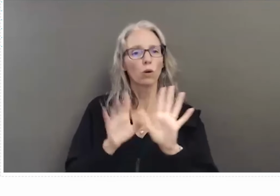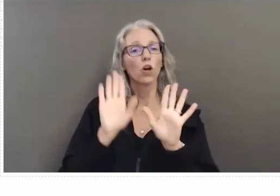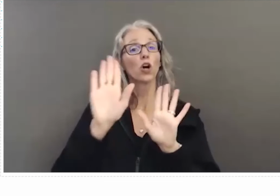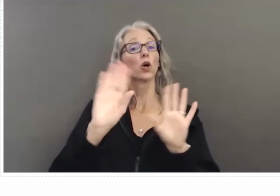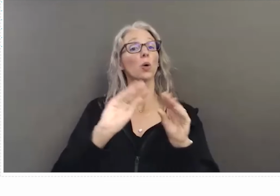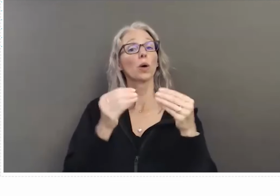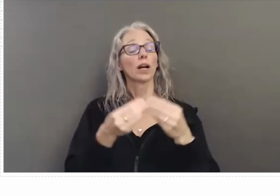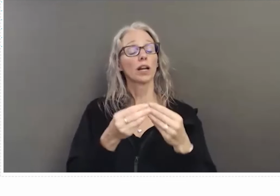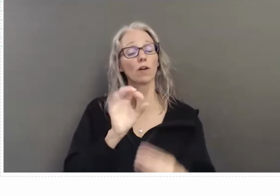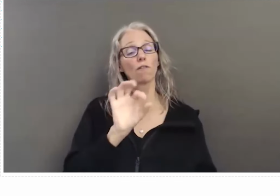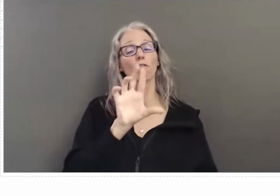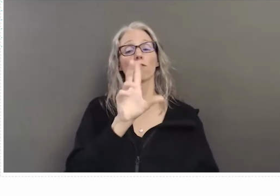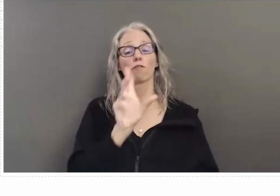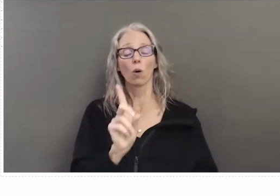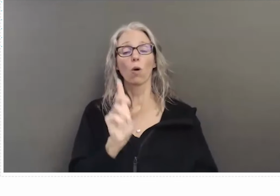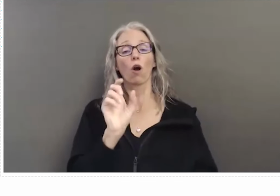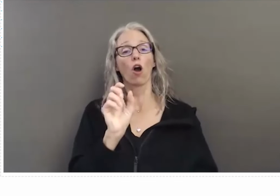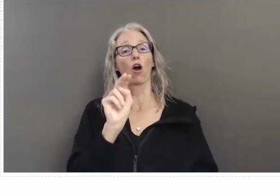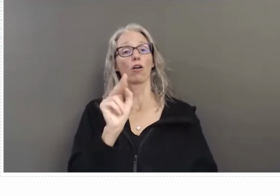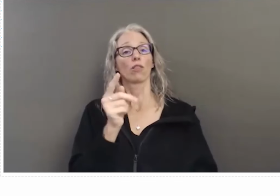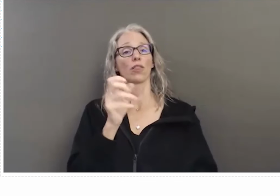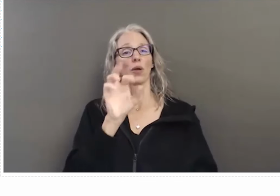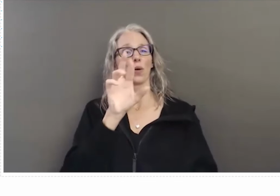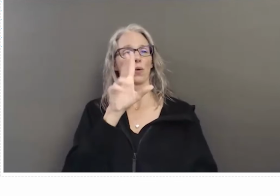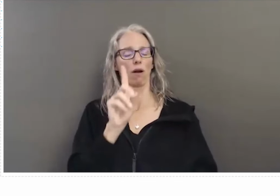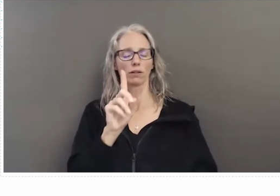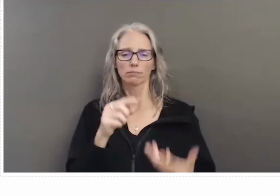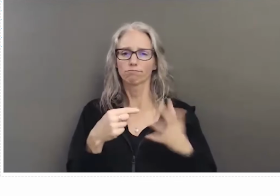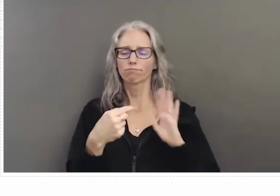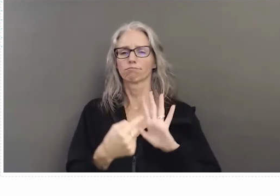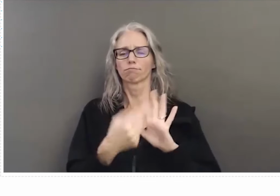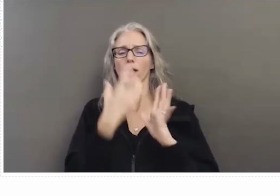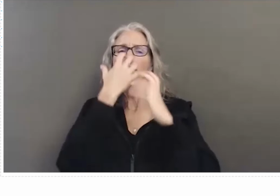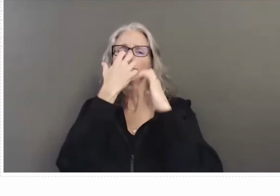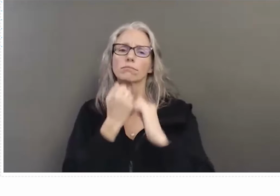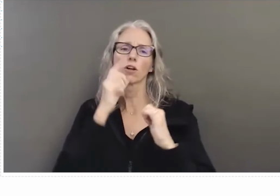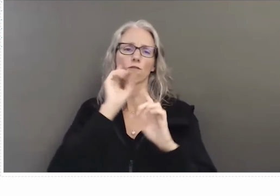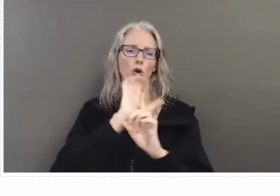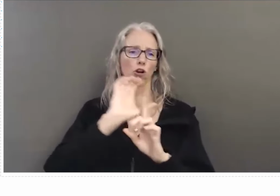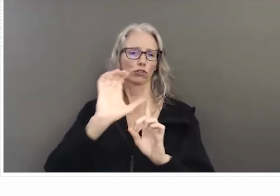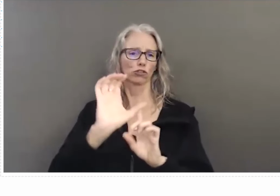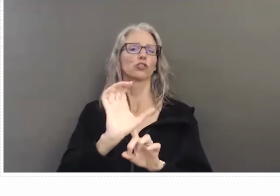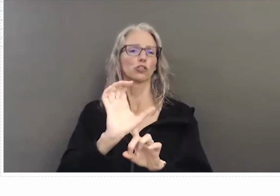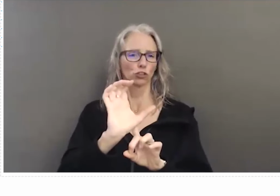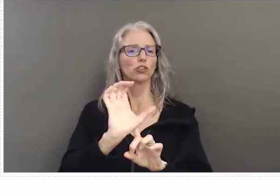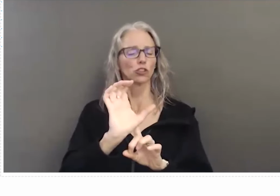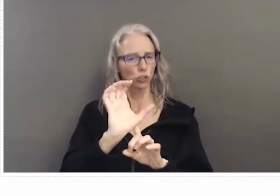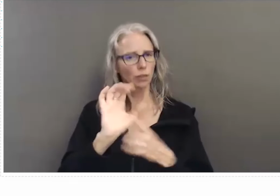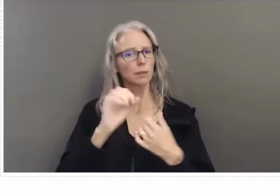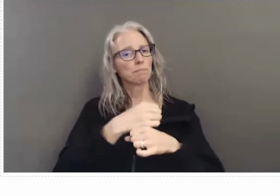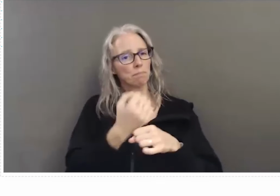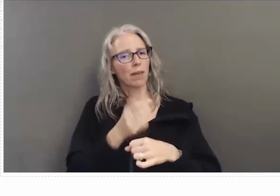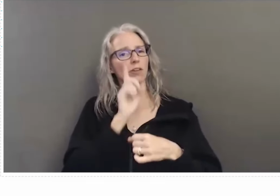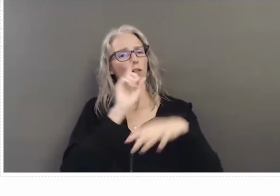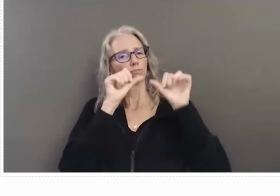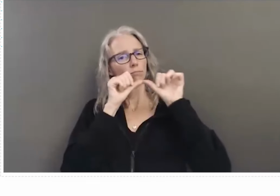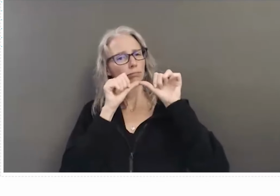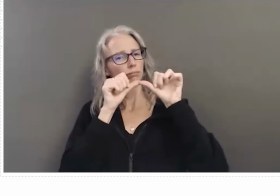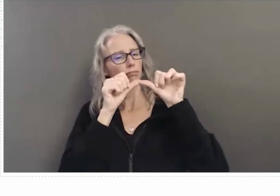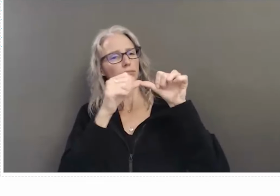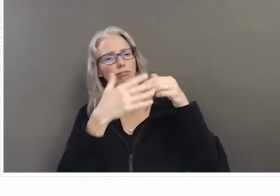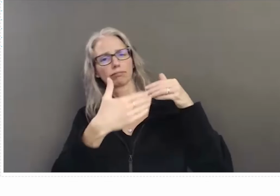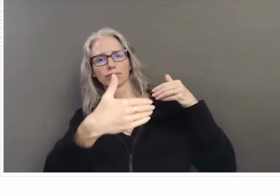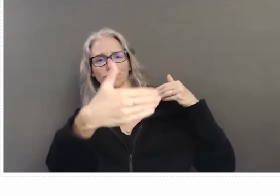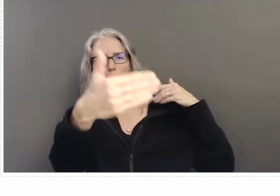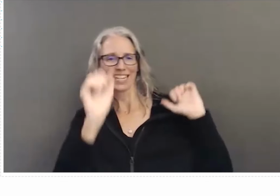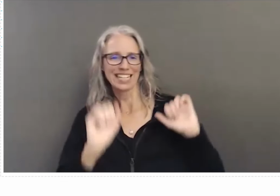as a cornerstone of the cultural community, ensuring its continued growth and impact. Welcome, Carly. Looking